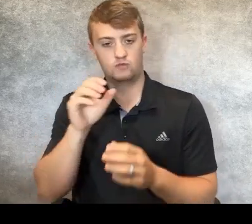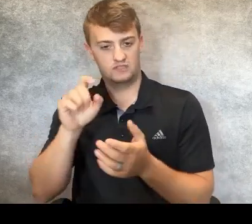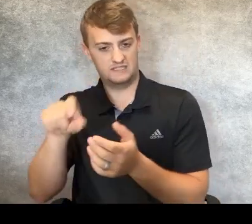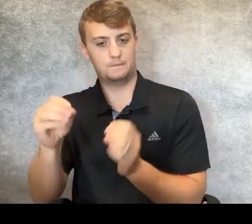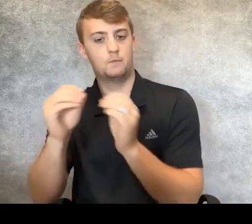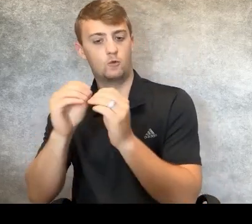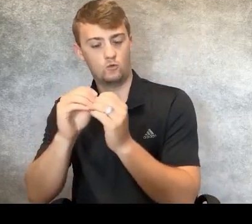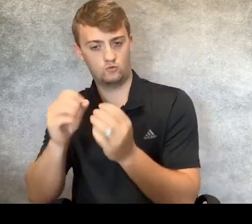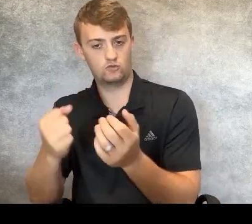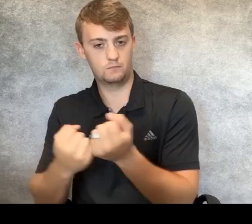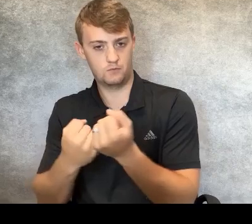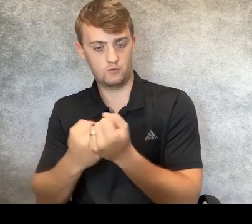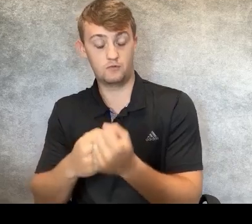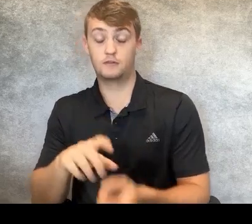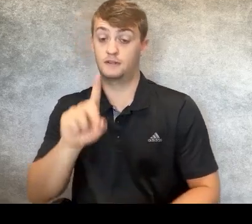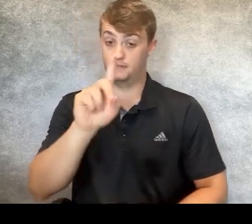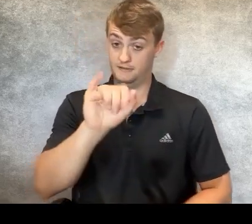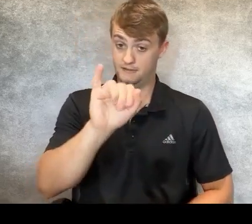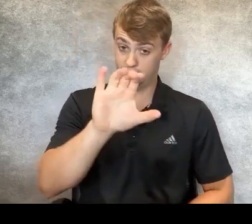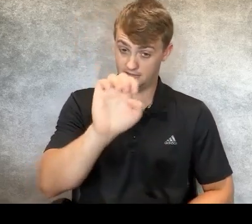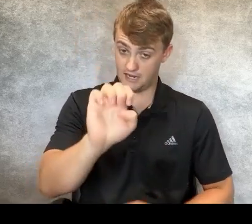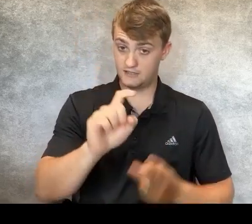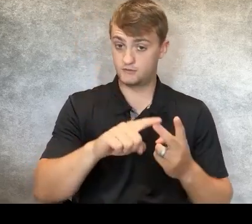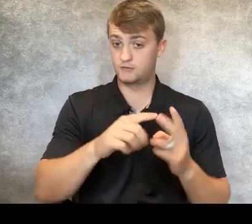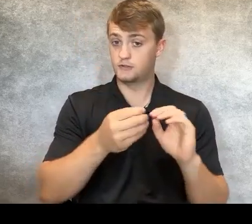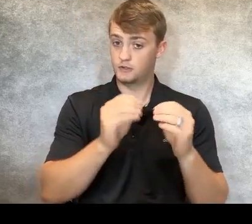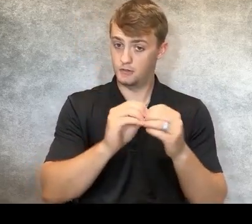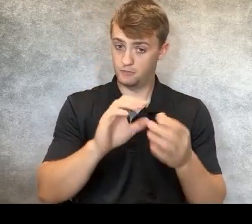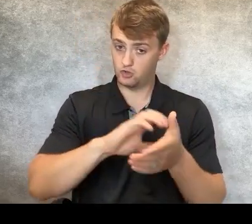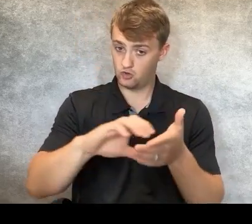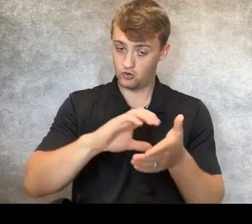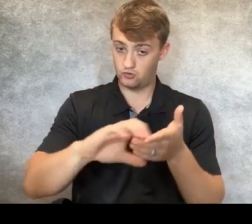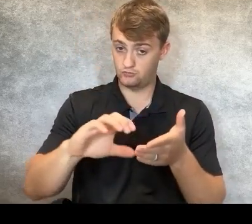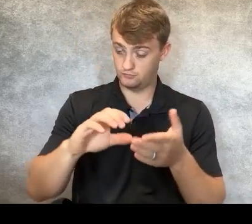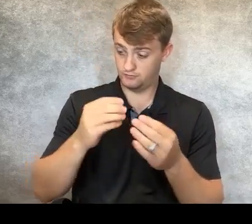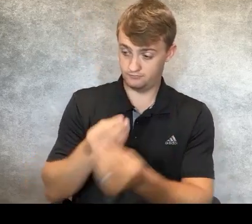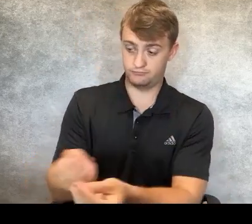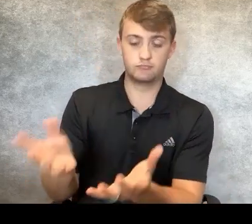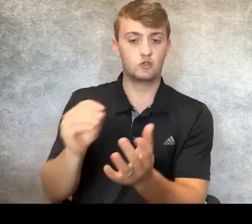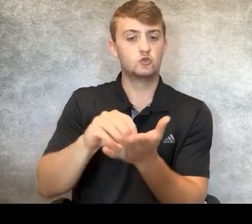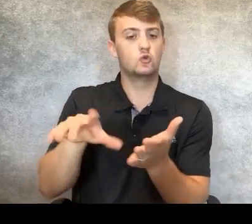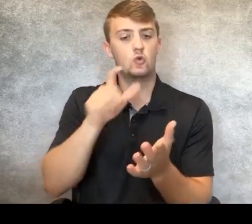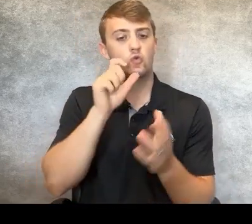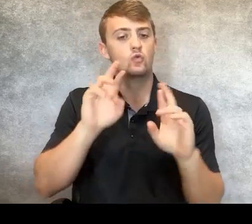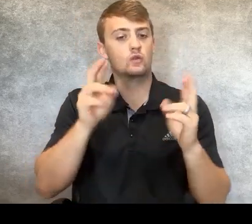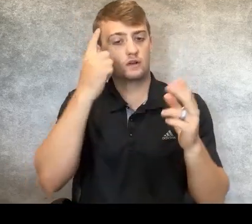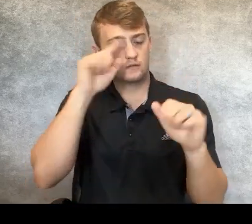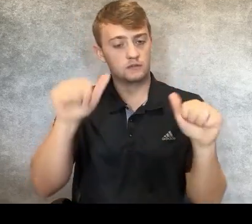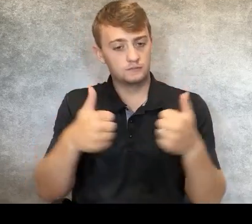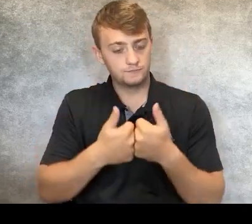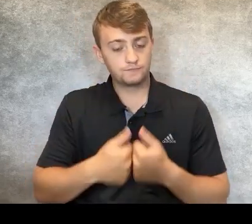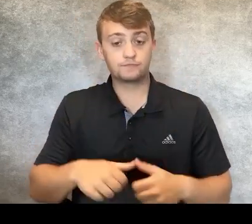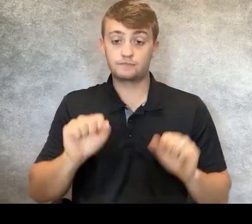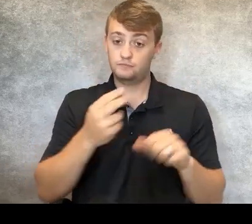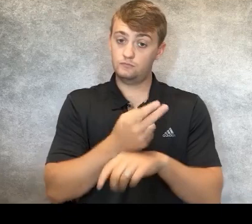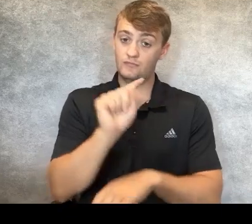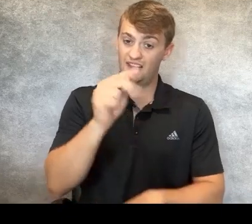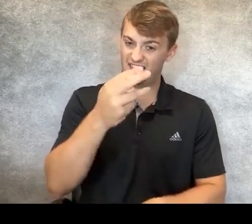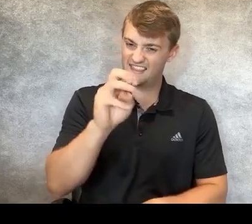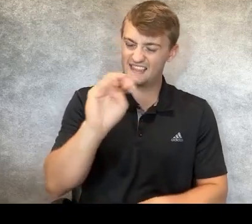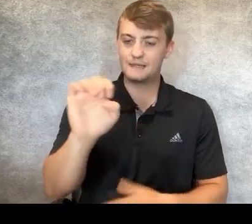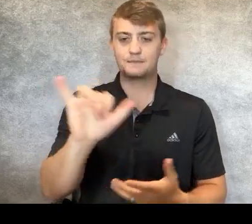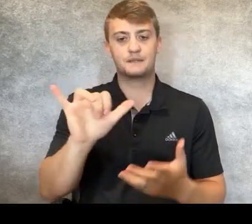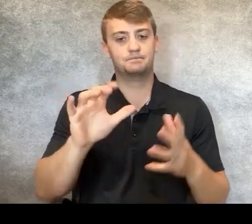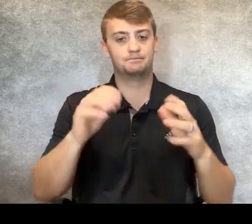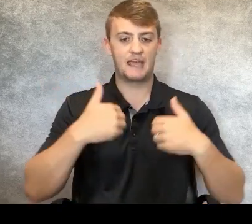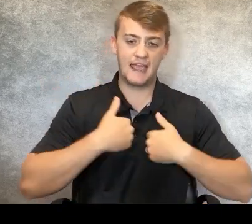Add dice or number cards for students ready for a challenge. Use themed counters like